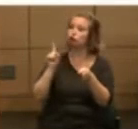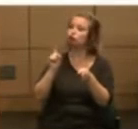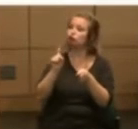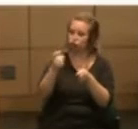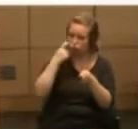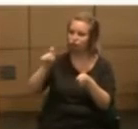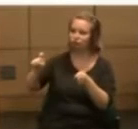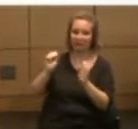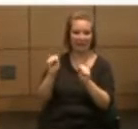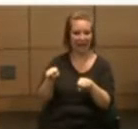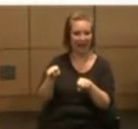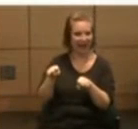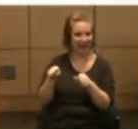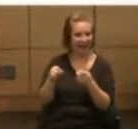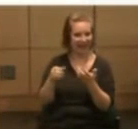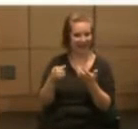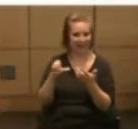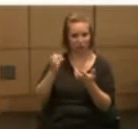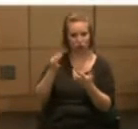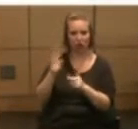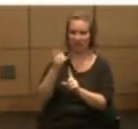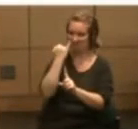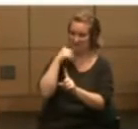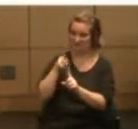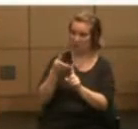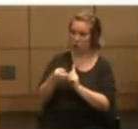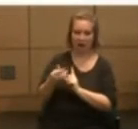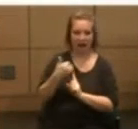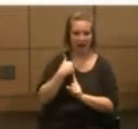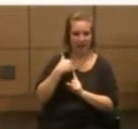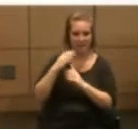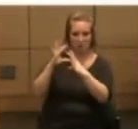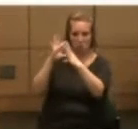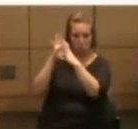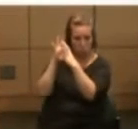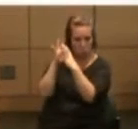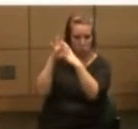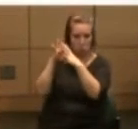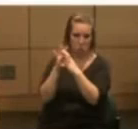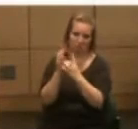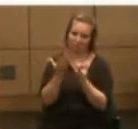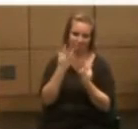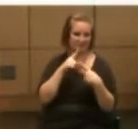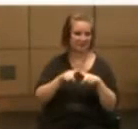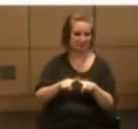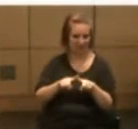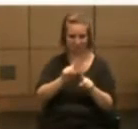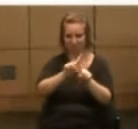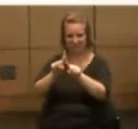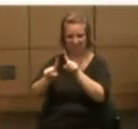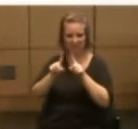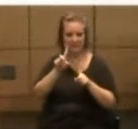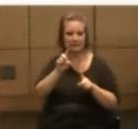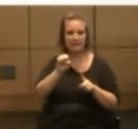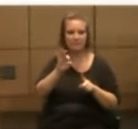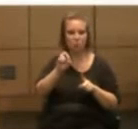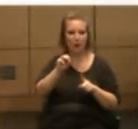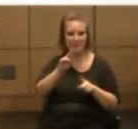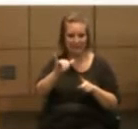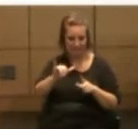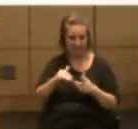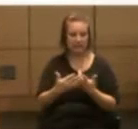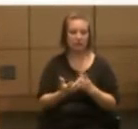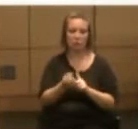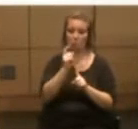and you can tell when these children are there, they have small ears and with variable deformities. And again, this is the one